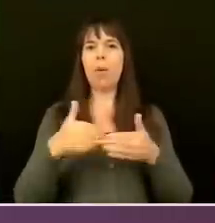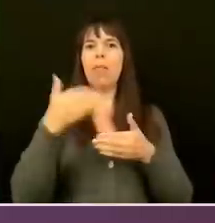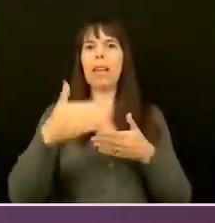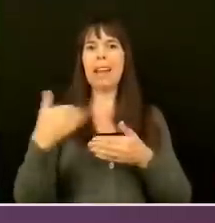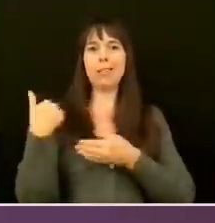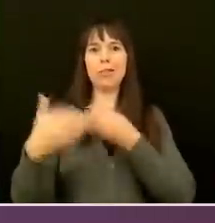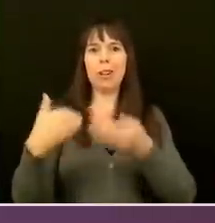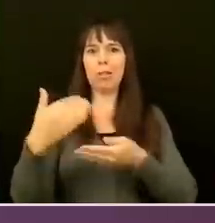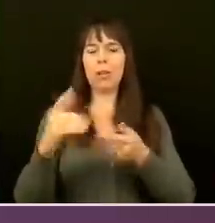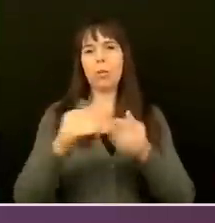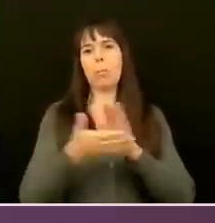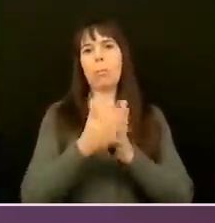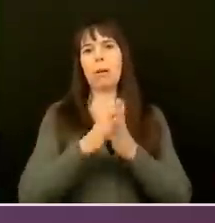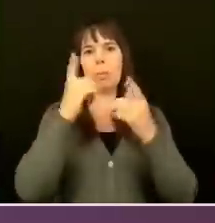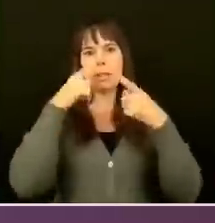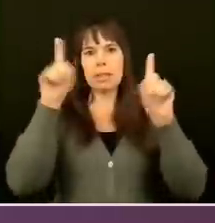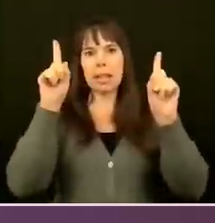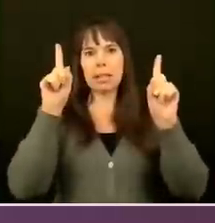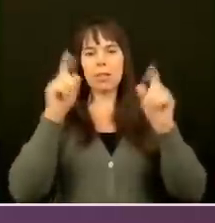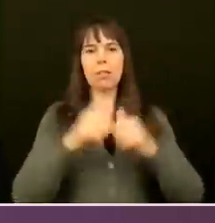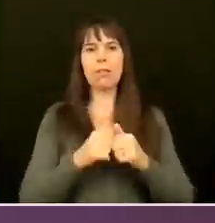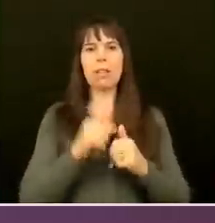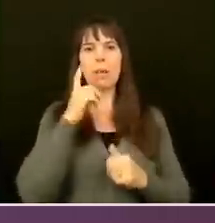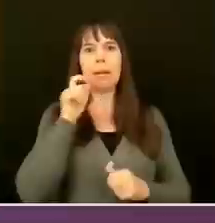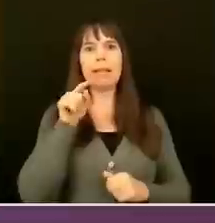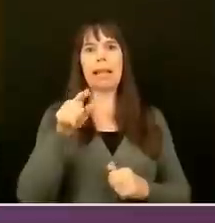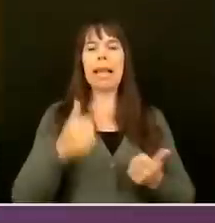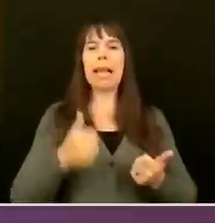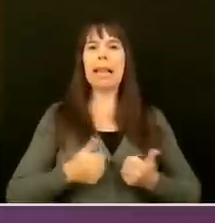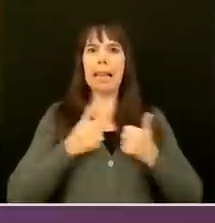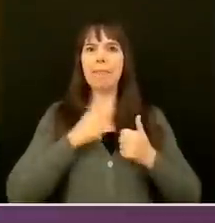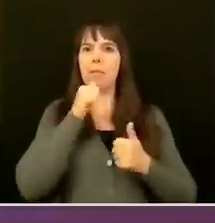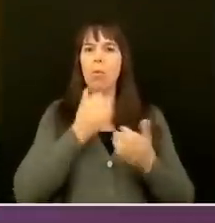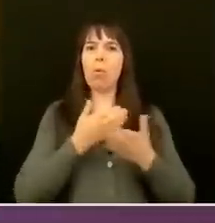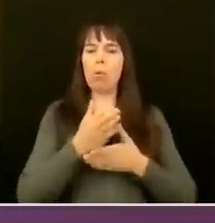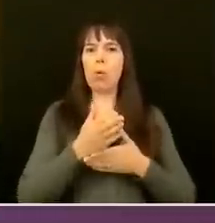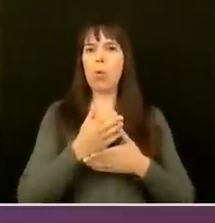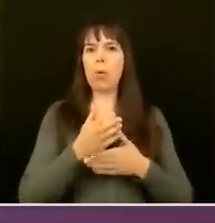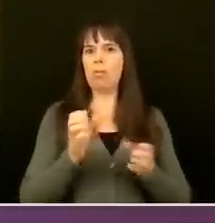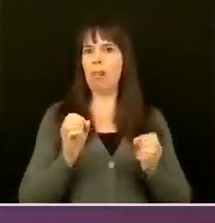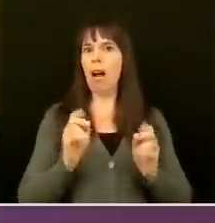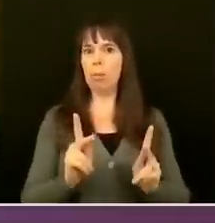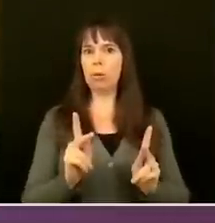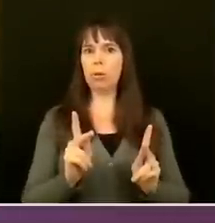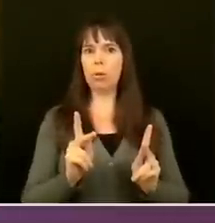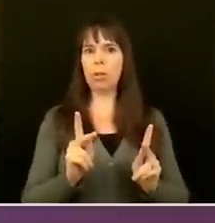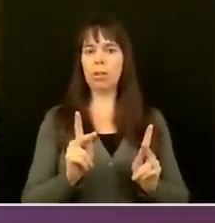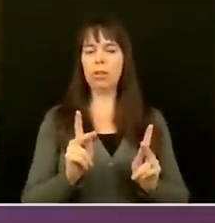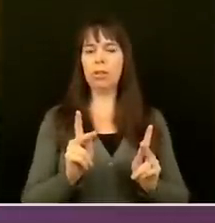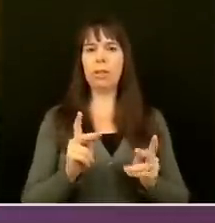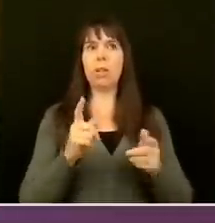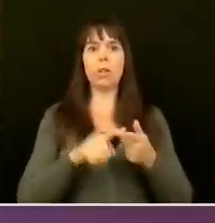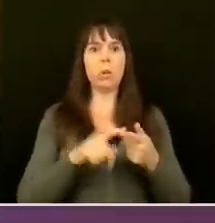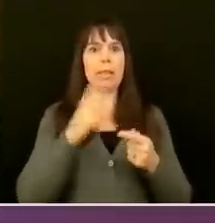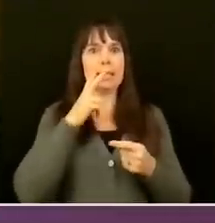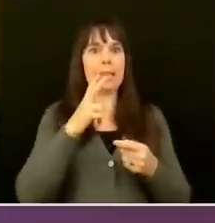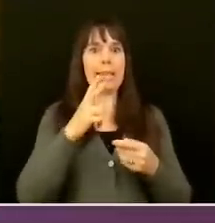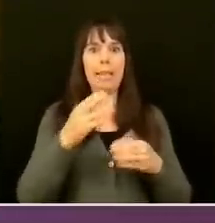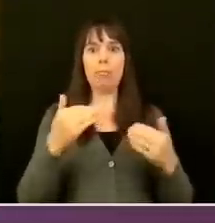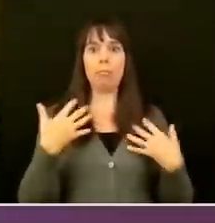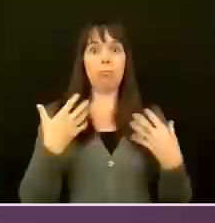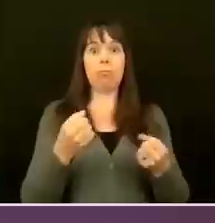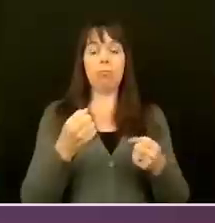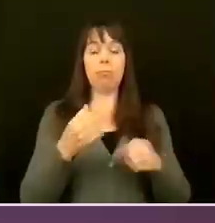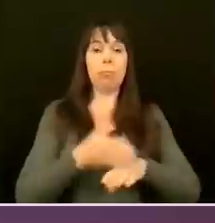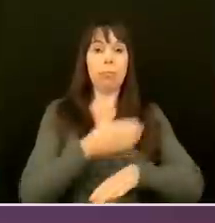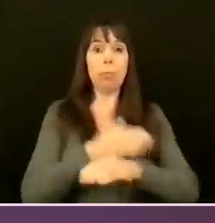be successful because they have lived through the opportunity to deal with restorative justice that